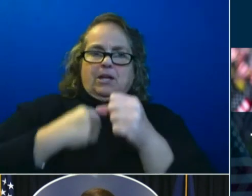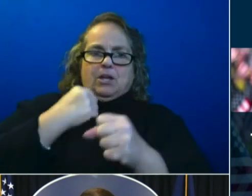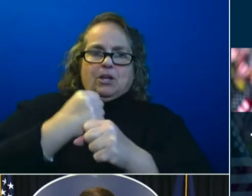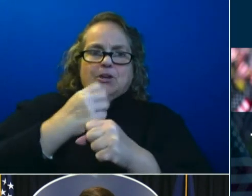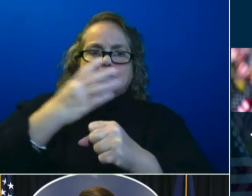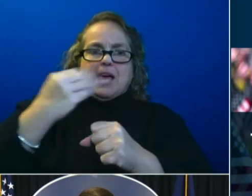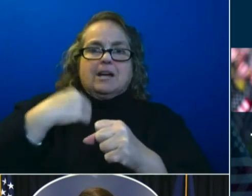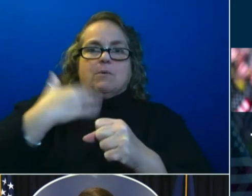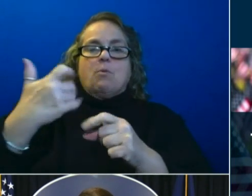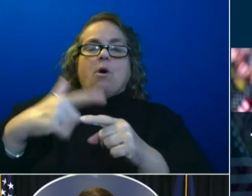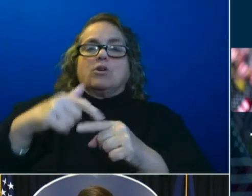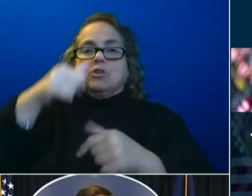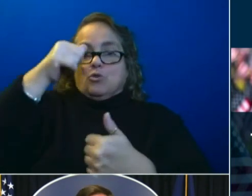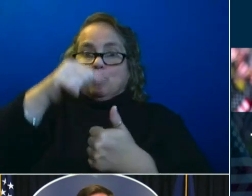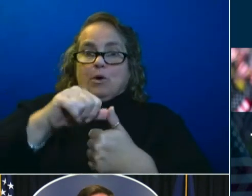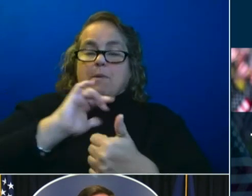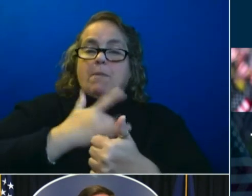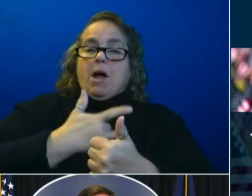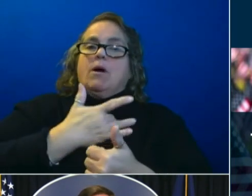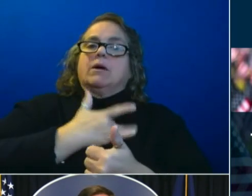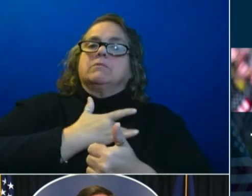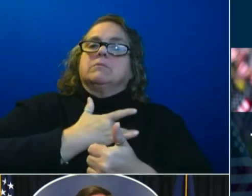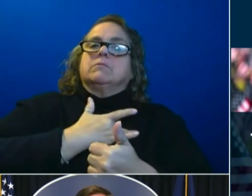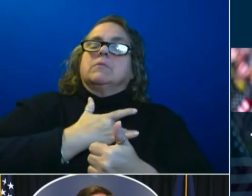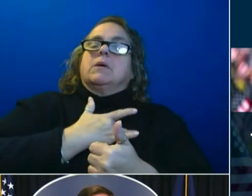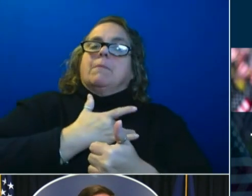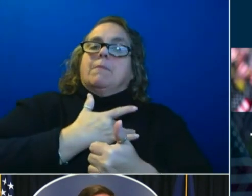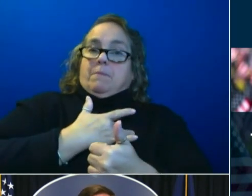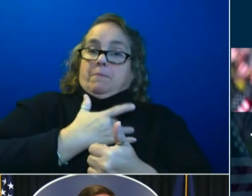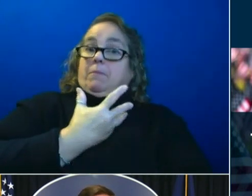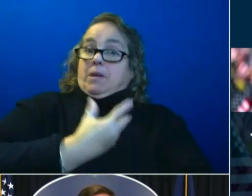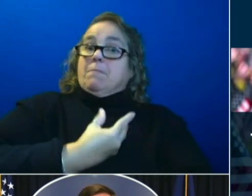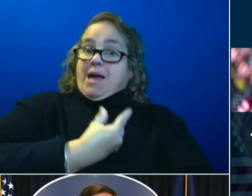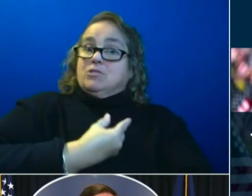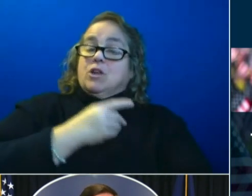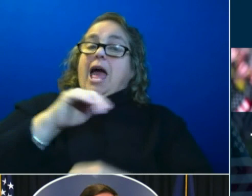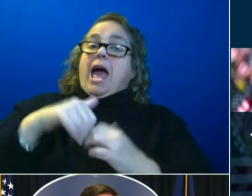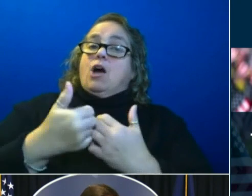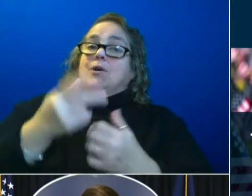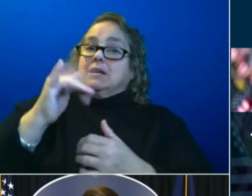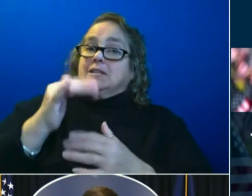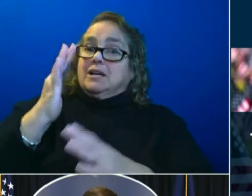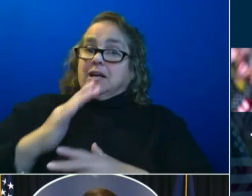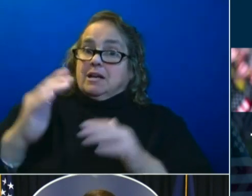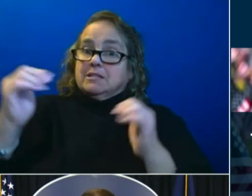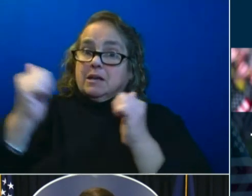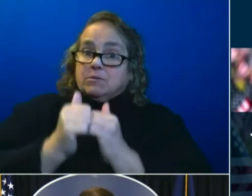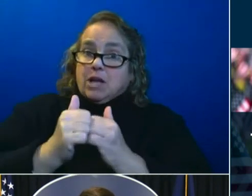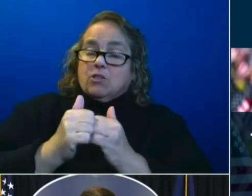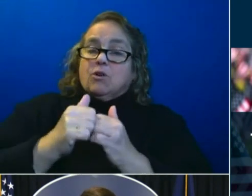Kentuckians come together and came together, and the way that we finish this and get everybody vaccinated.